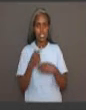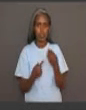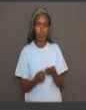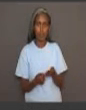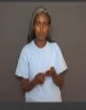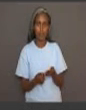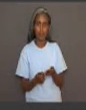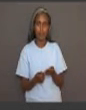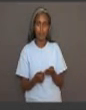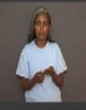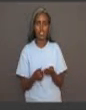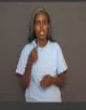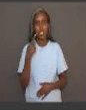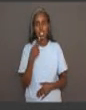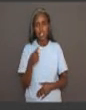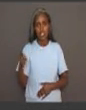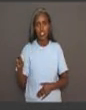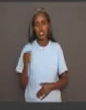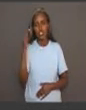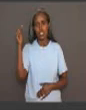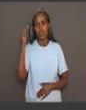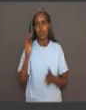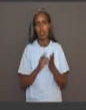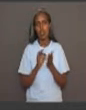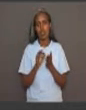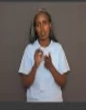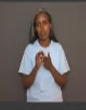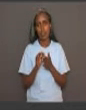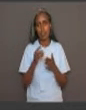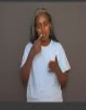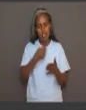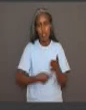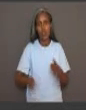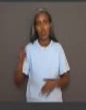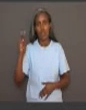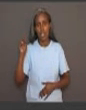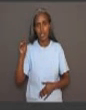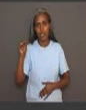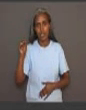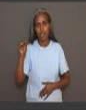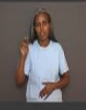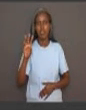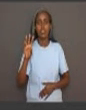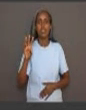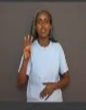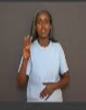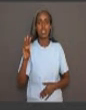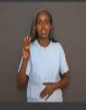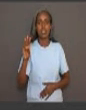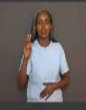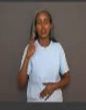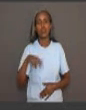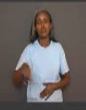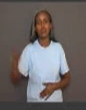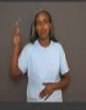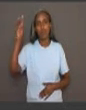Therefore, for each natural number value of n, 6 to the